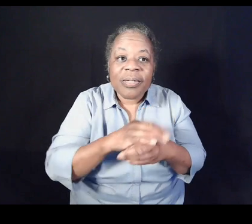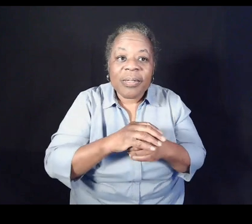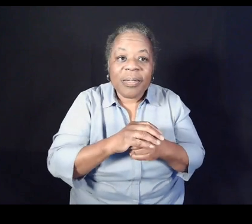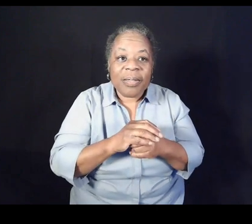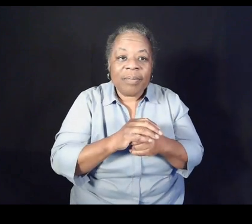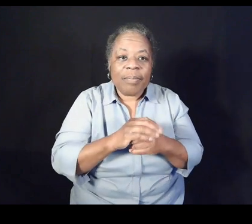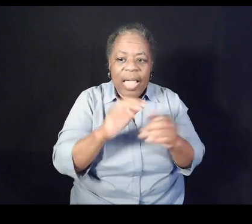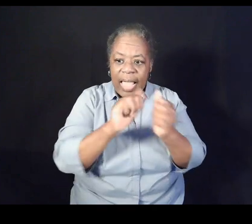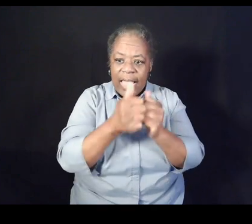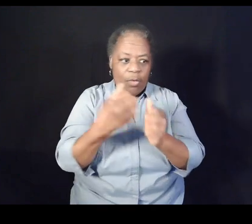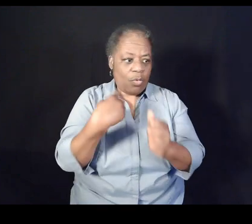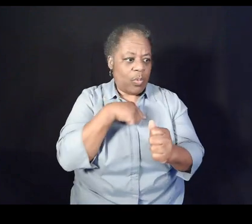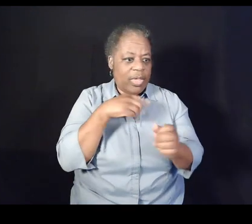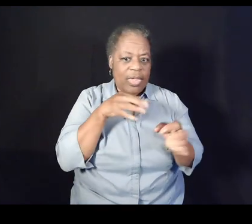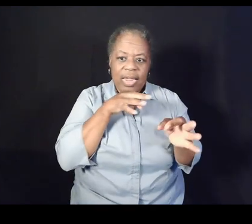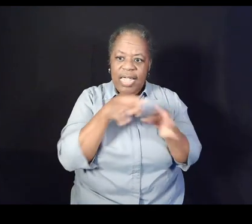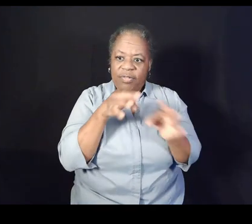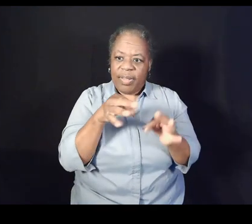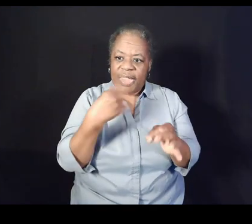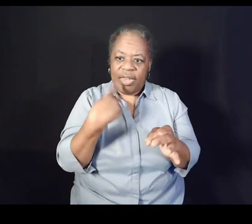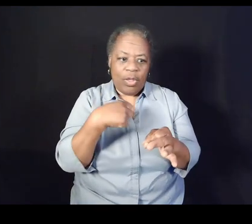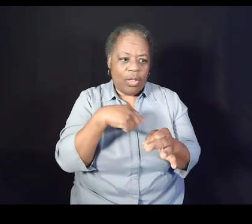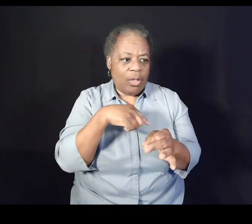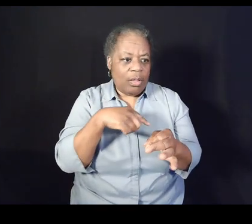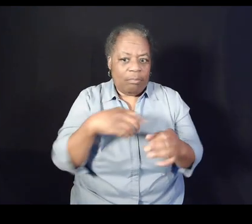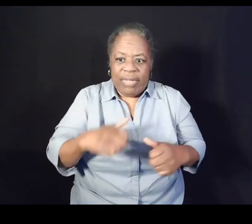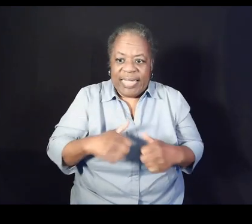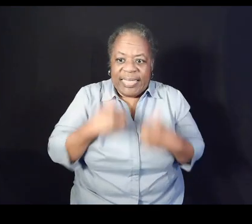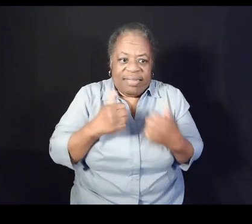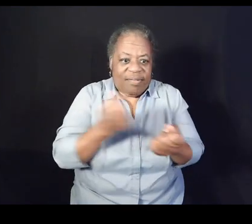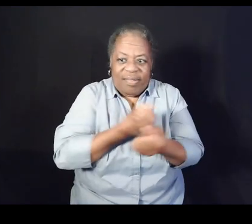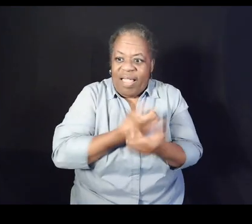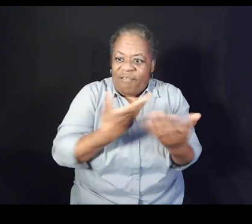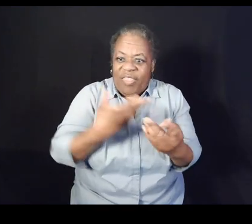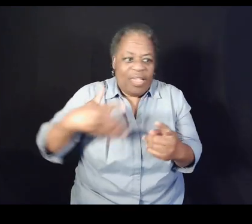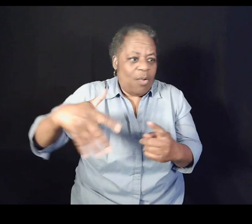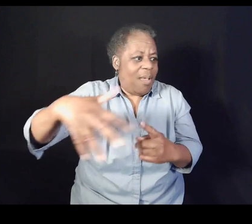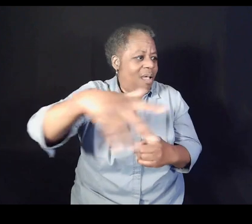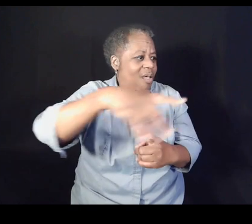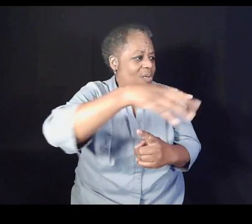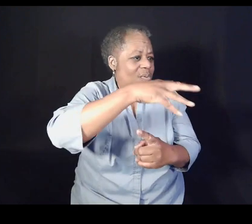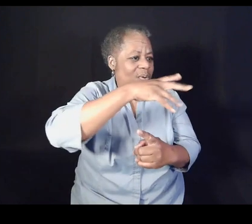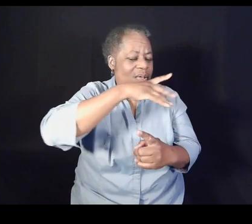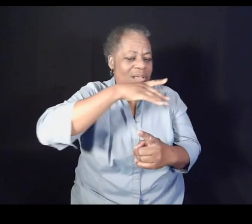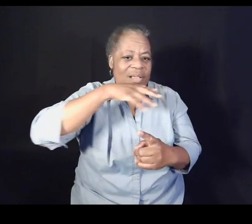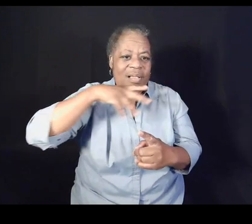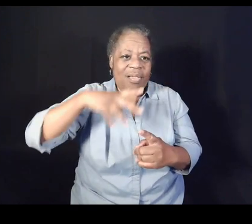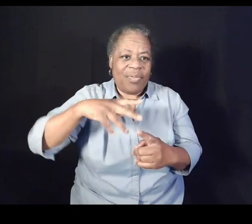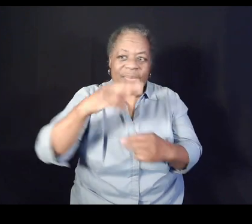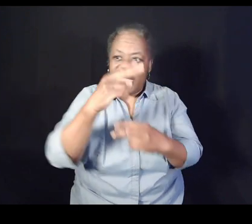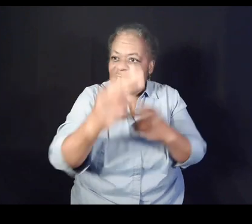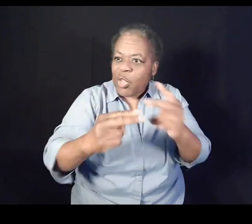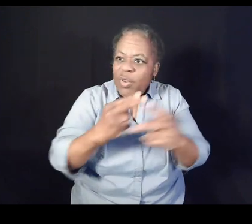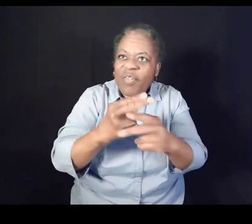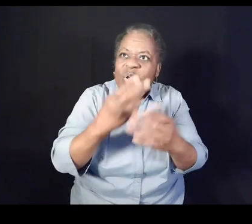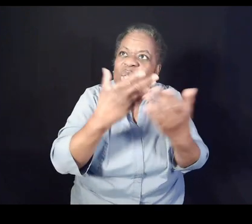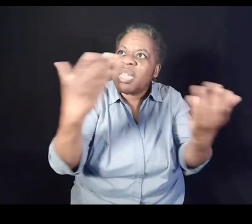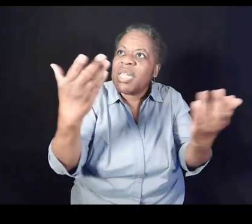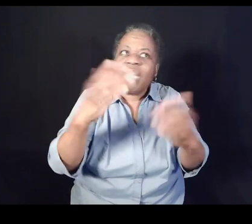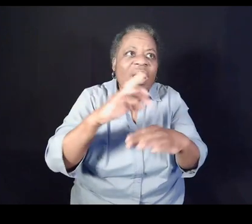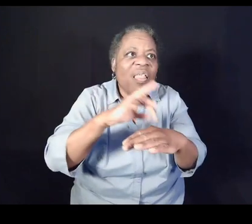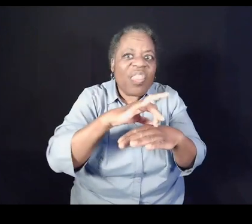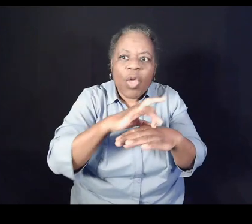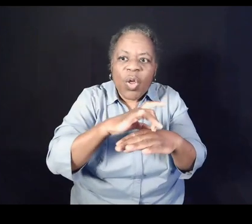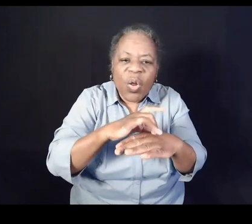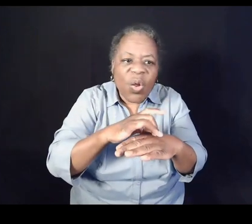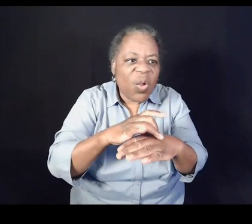How do we explain the existence of everything around us? The universe, the earth, flora